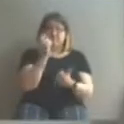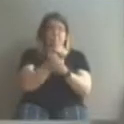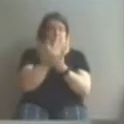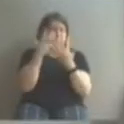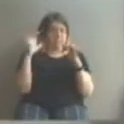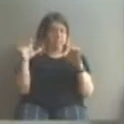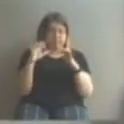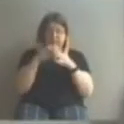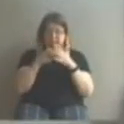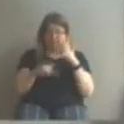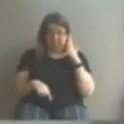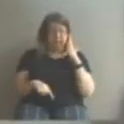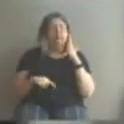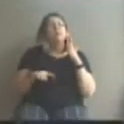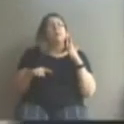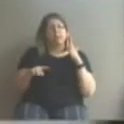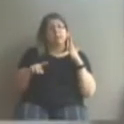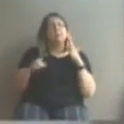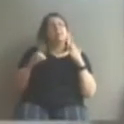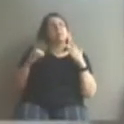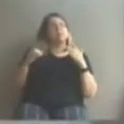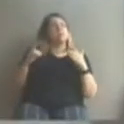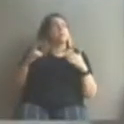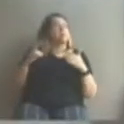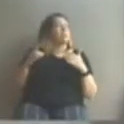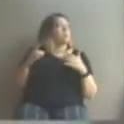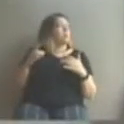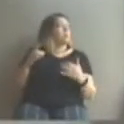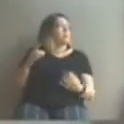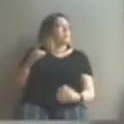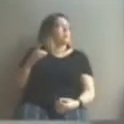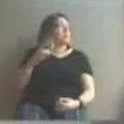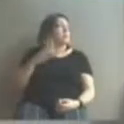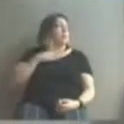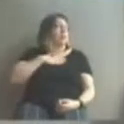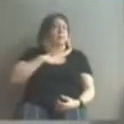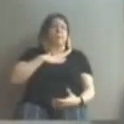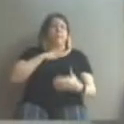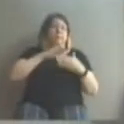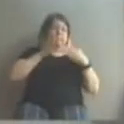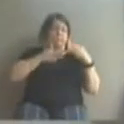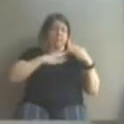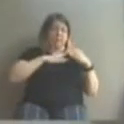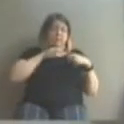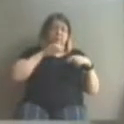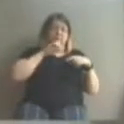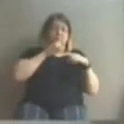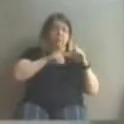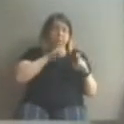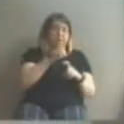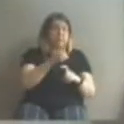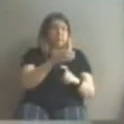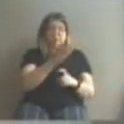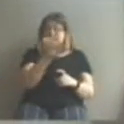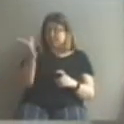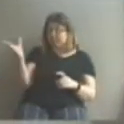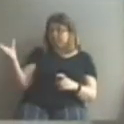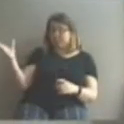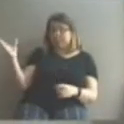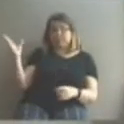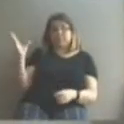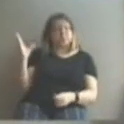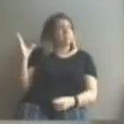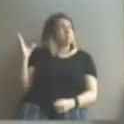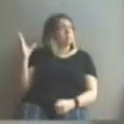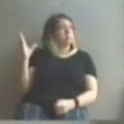done here. So at this point, I know that there, that kind of concludes my questions. I've gotten answers to that. So. To my colleagues, I know